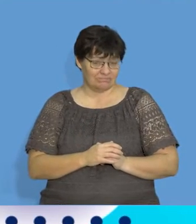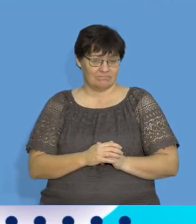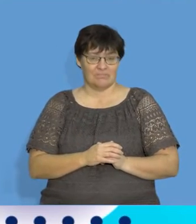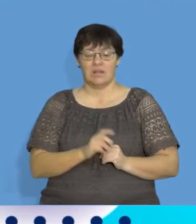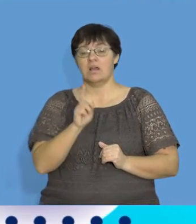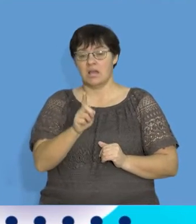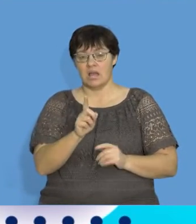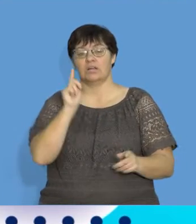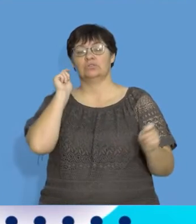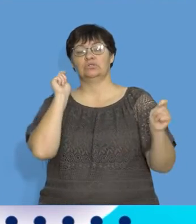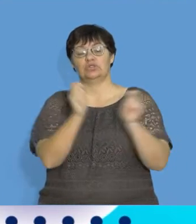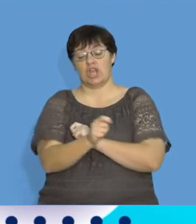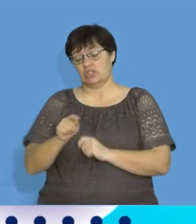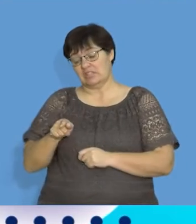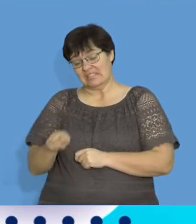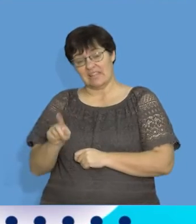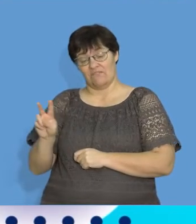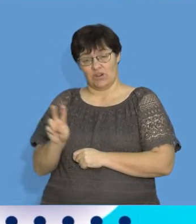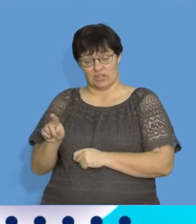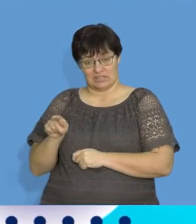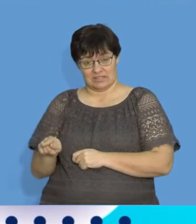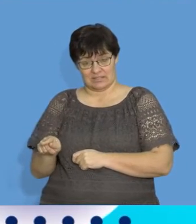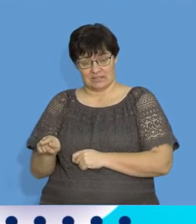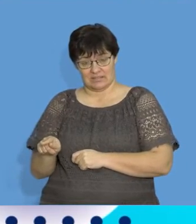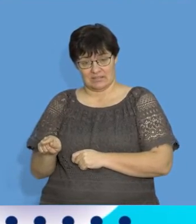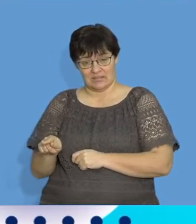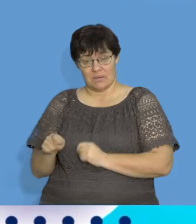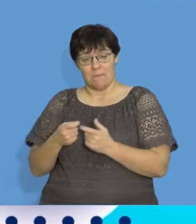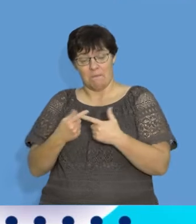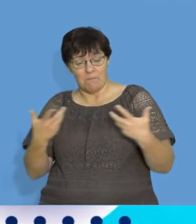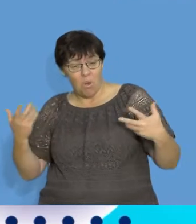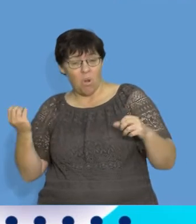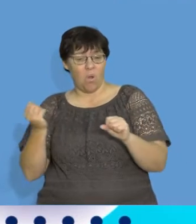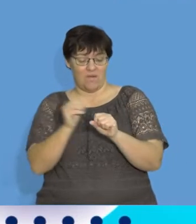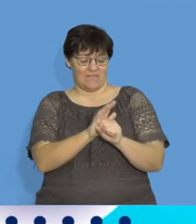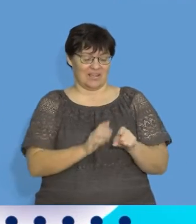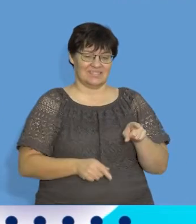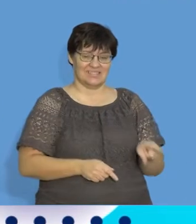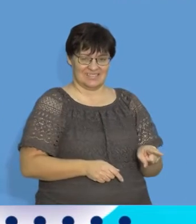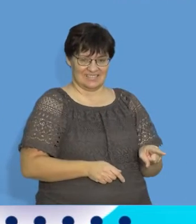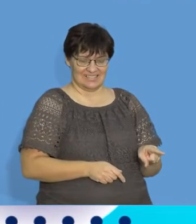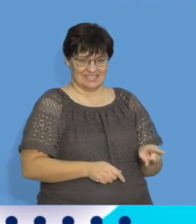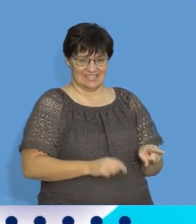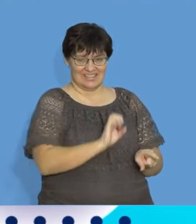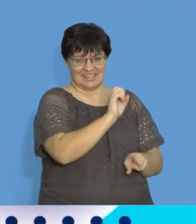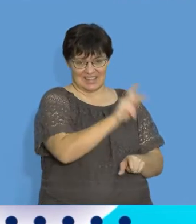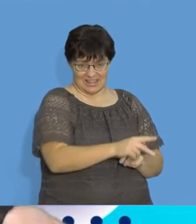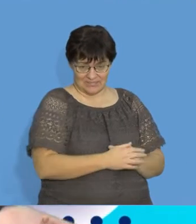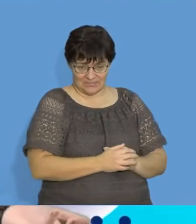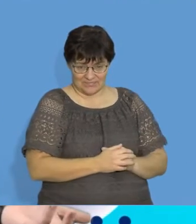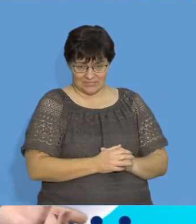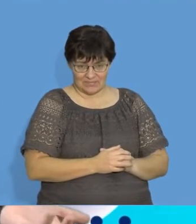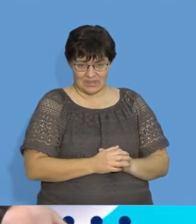us that a change in velocity has a much bigger effect